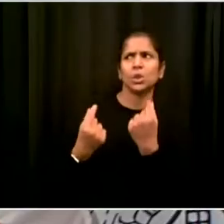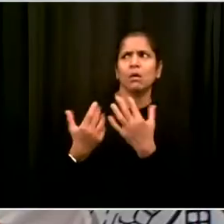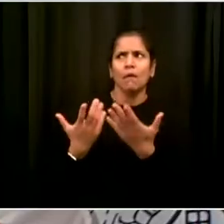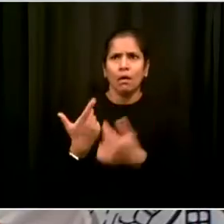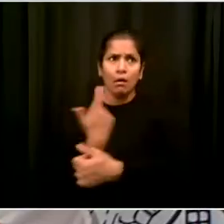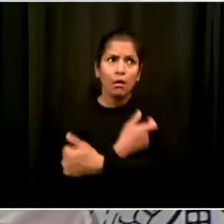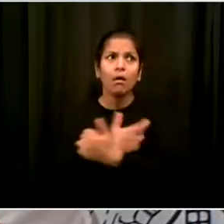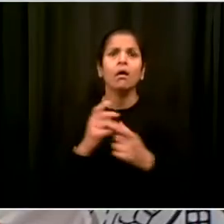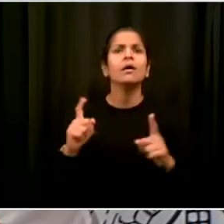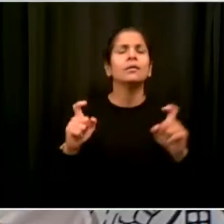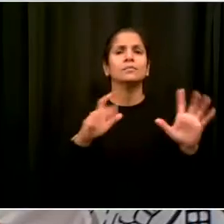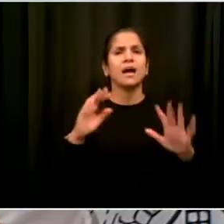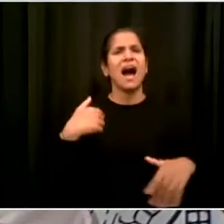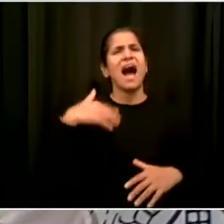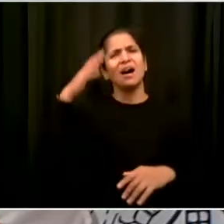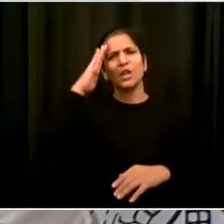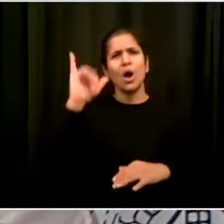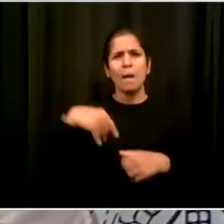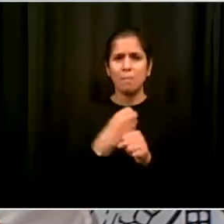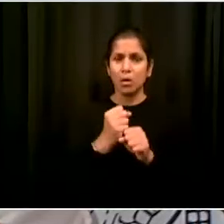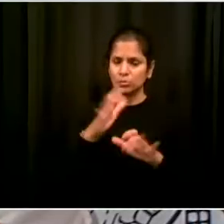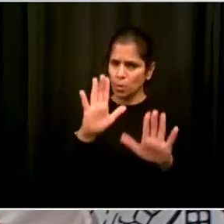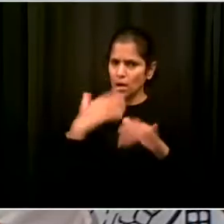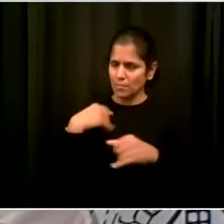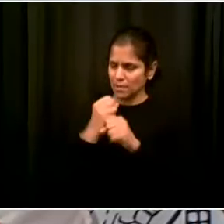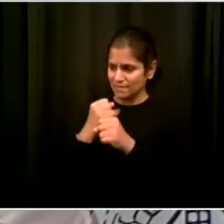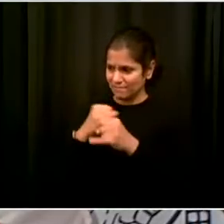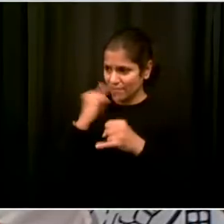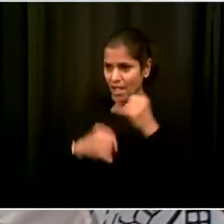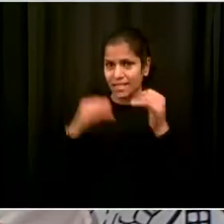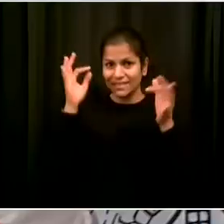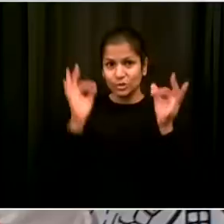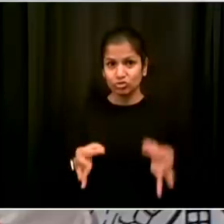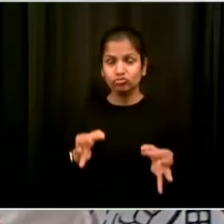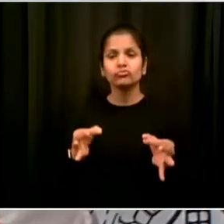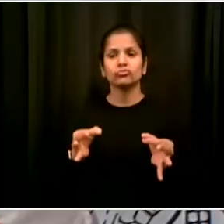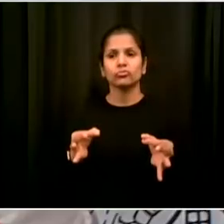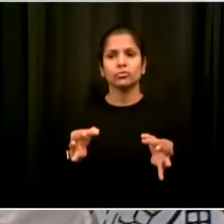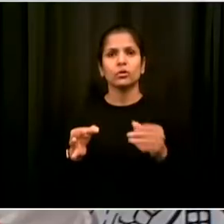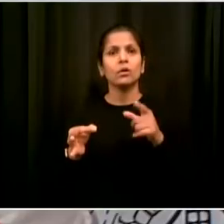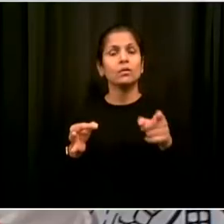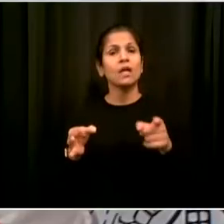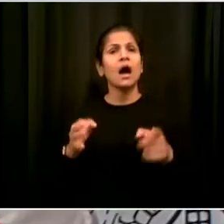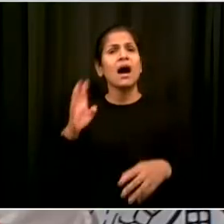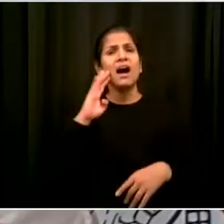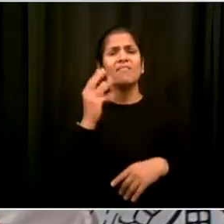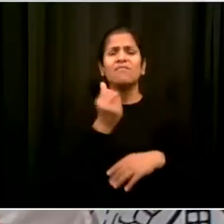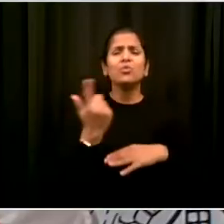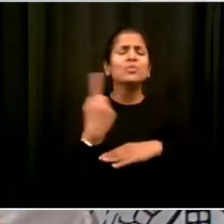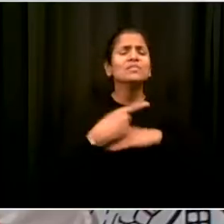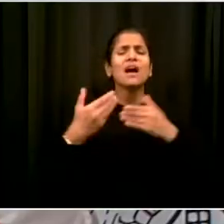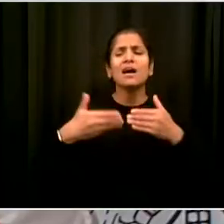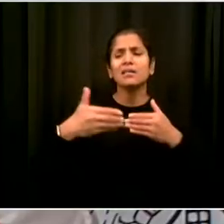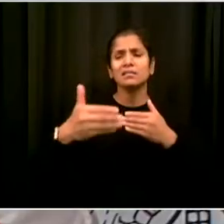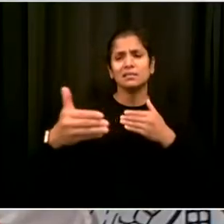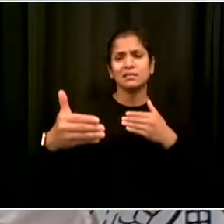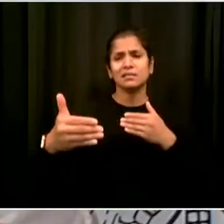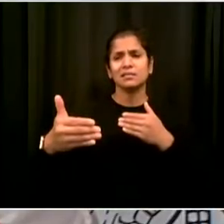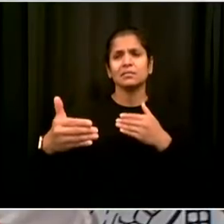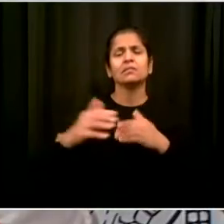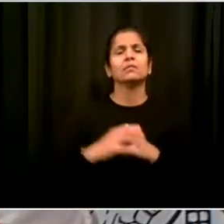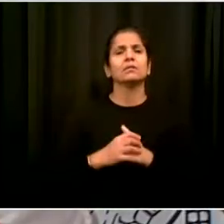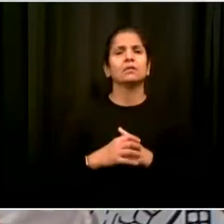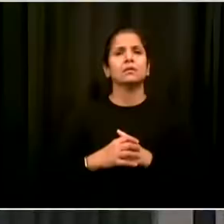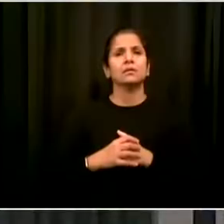case. What we can say is in a matter of days, we'll be in a position to start giving the initial vaccines.